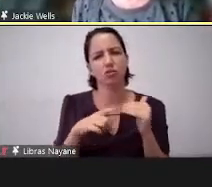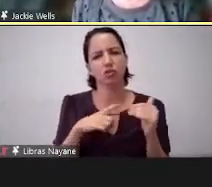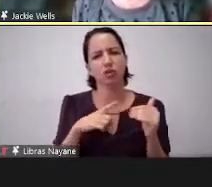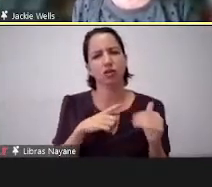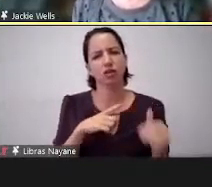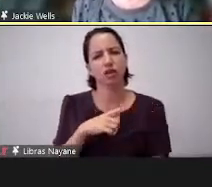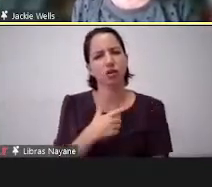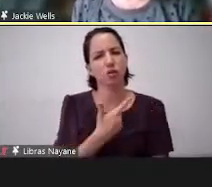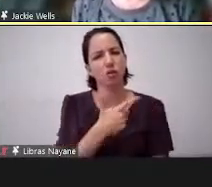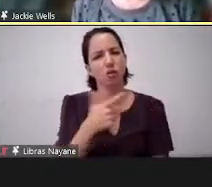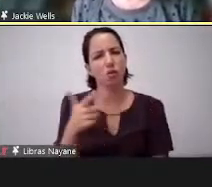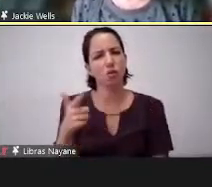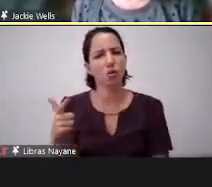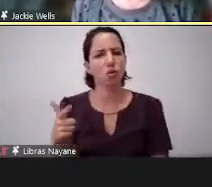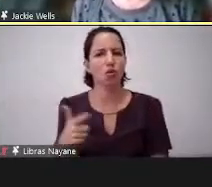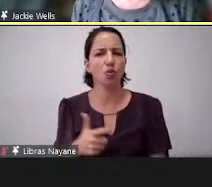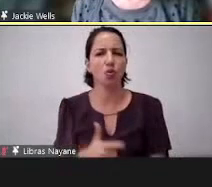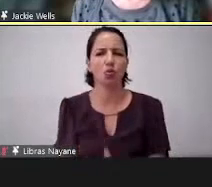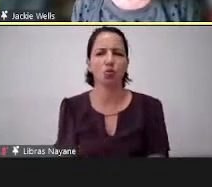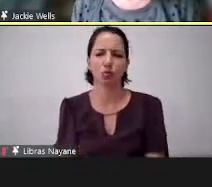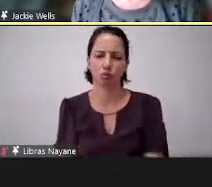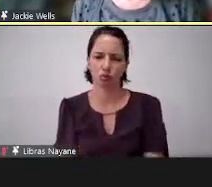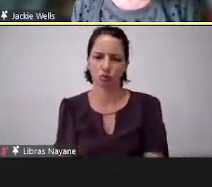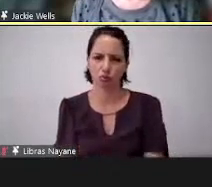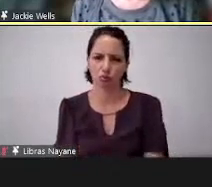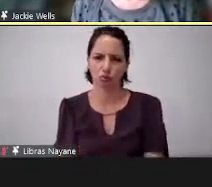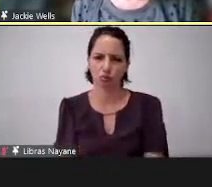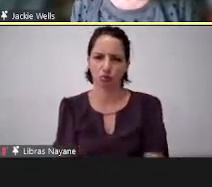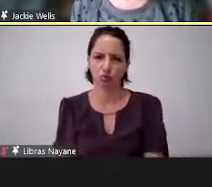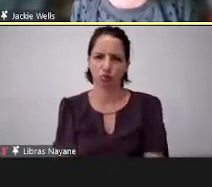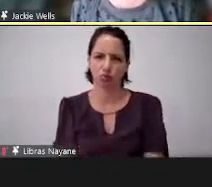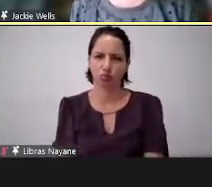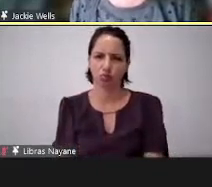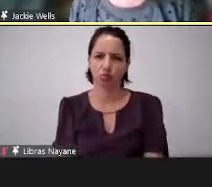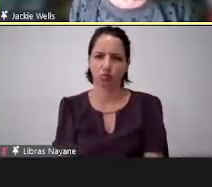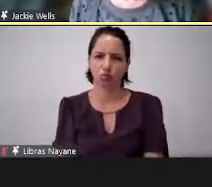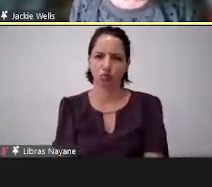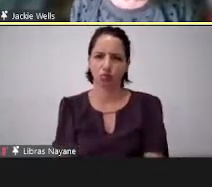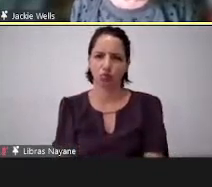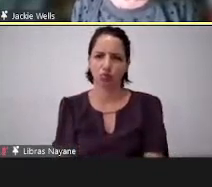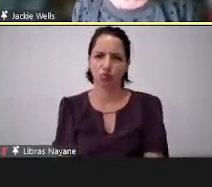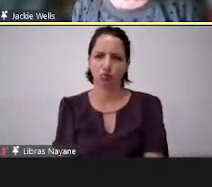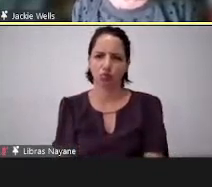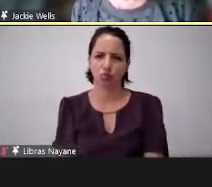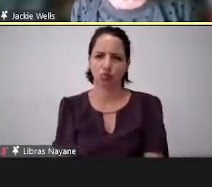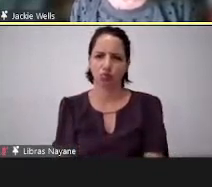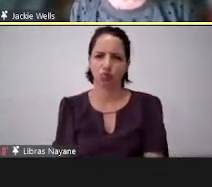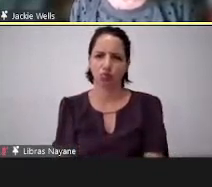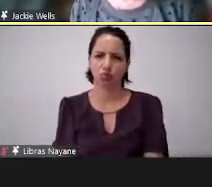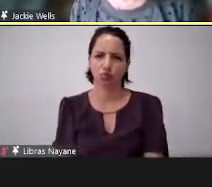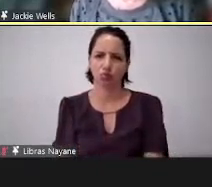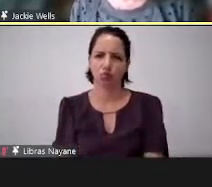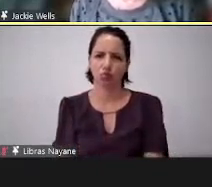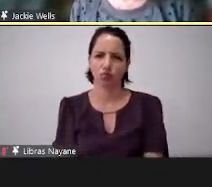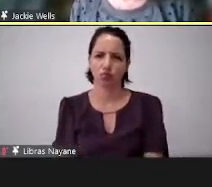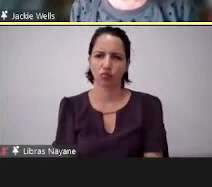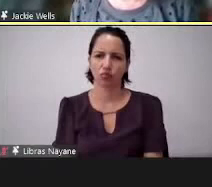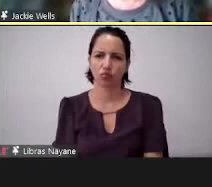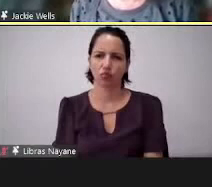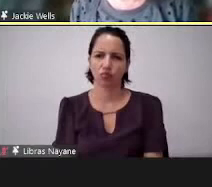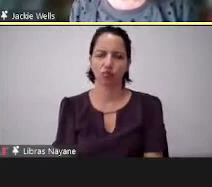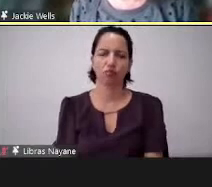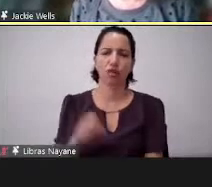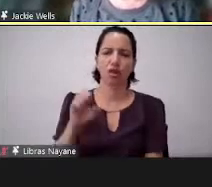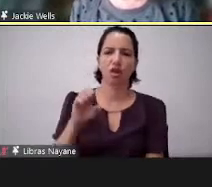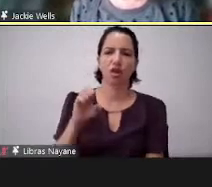taxed but payments out are not, is applied in Hungary. ETT is applied in Denmark, Italy,